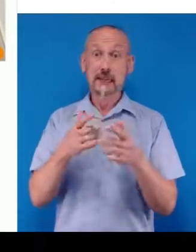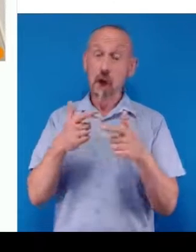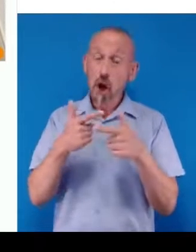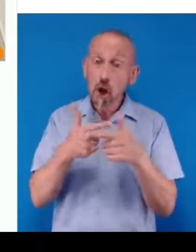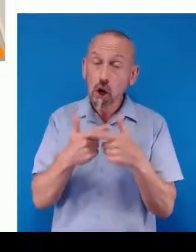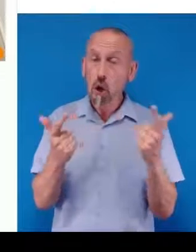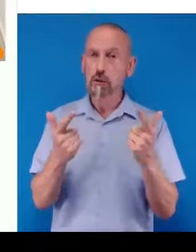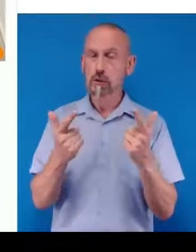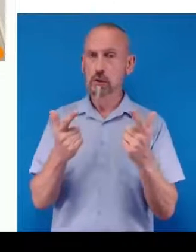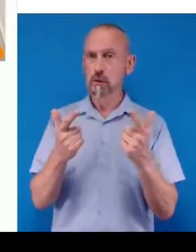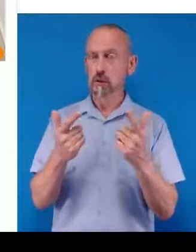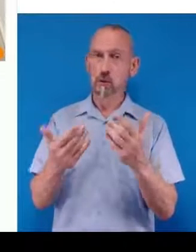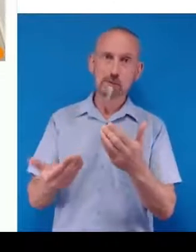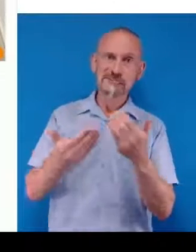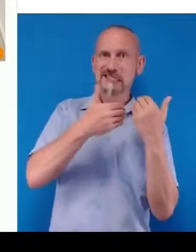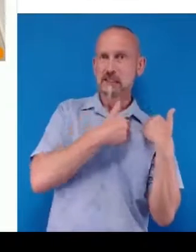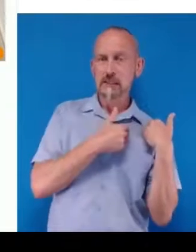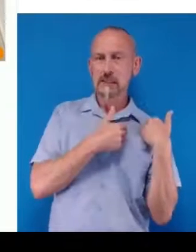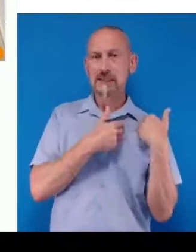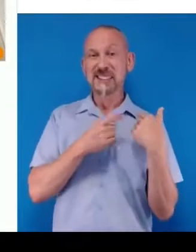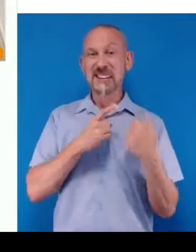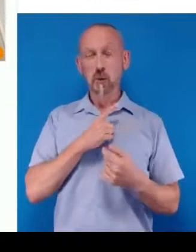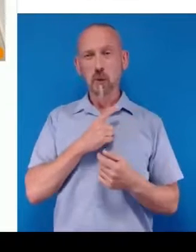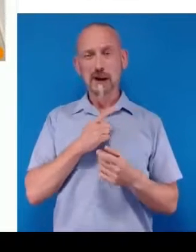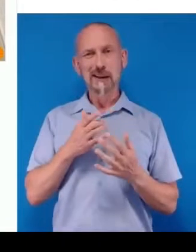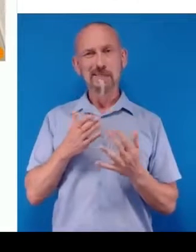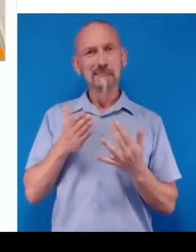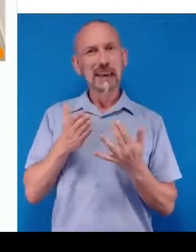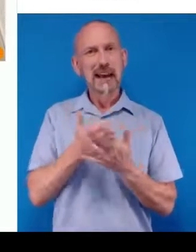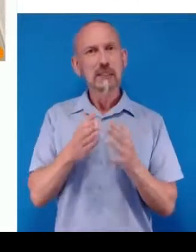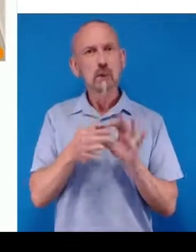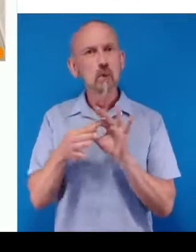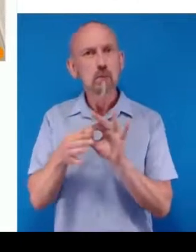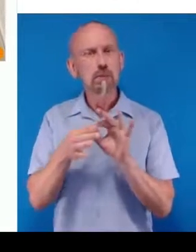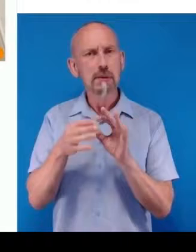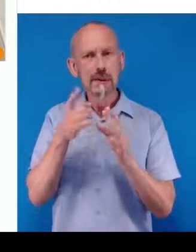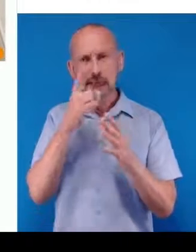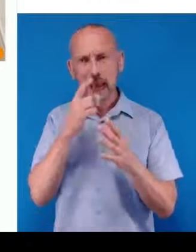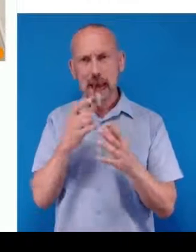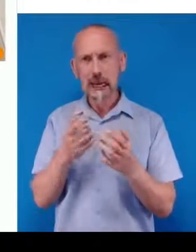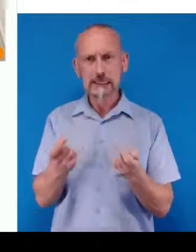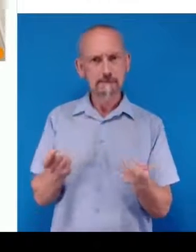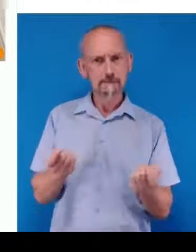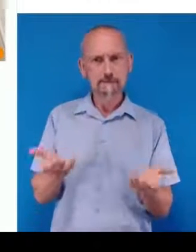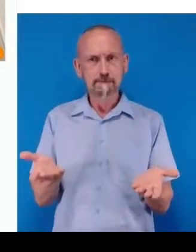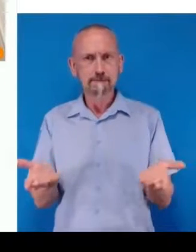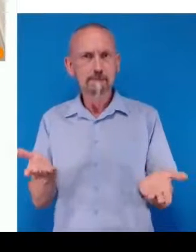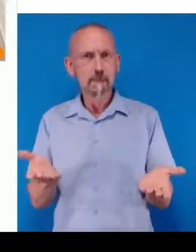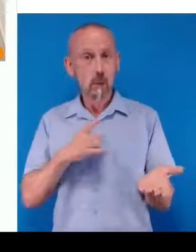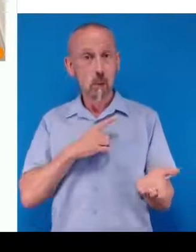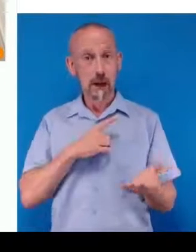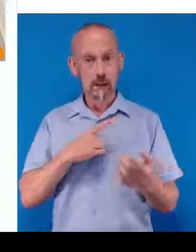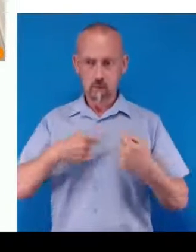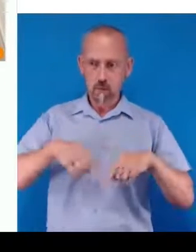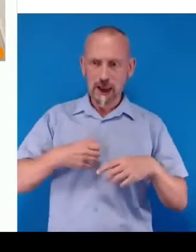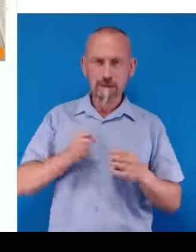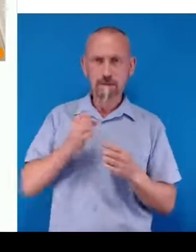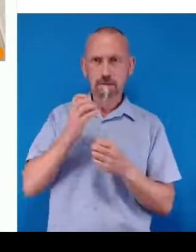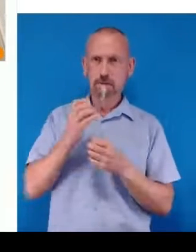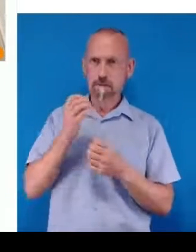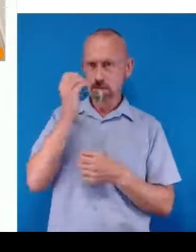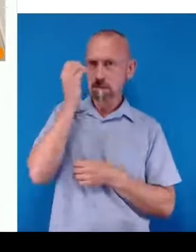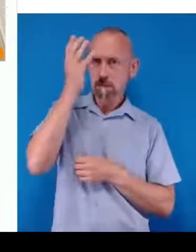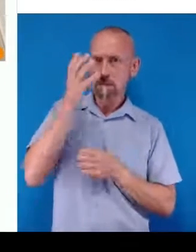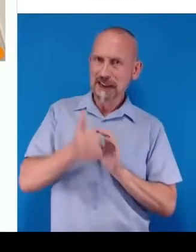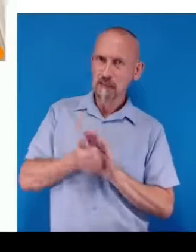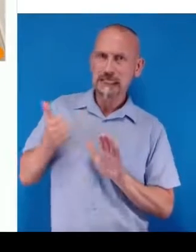middle, because we have all that expertise. So we would like every platform to be able to work with us